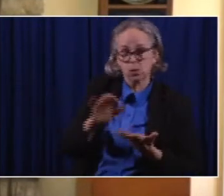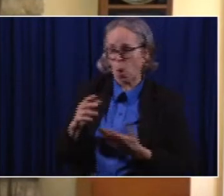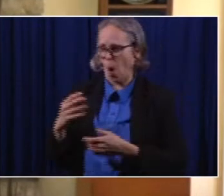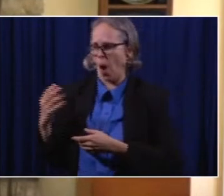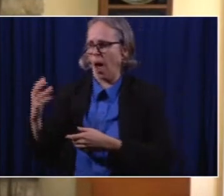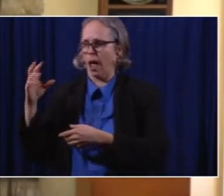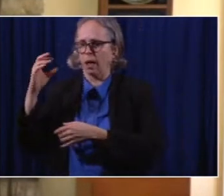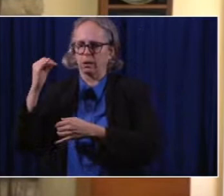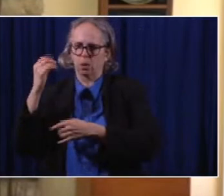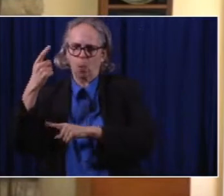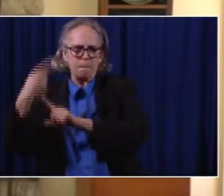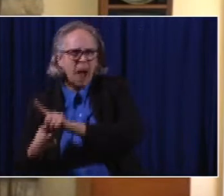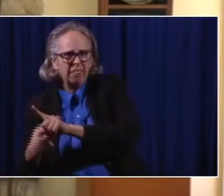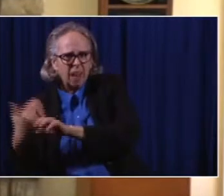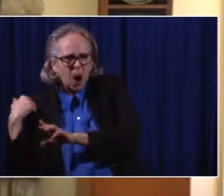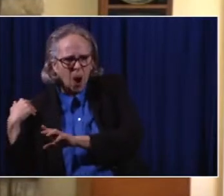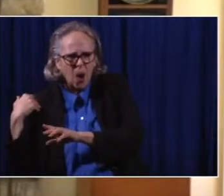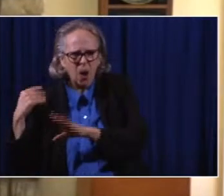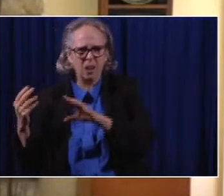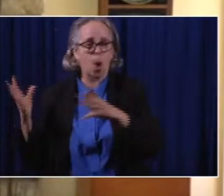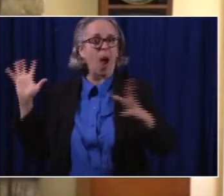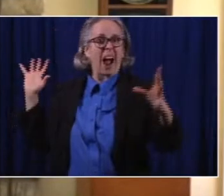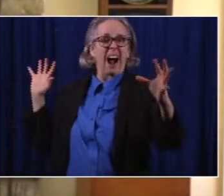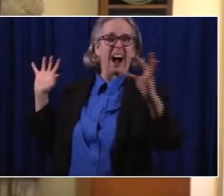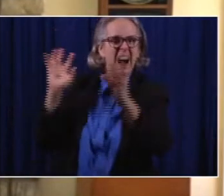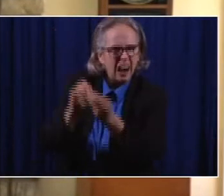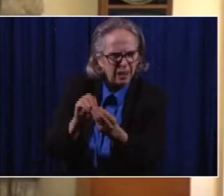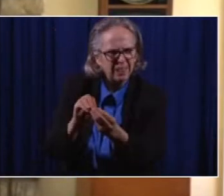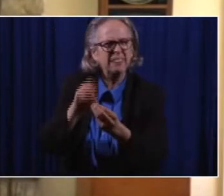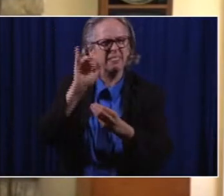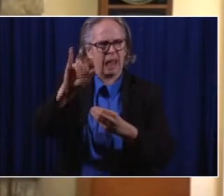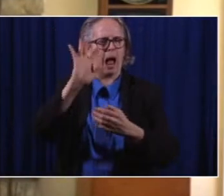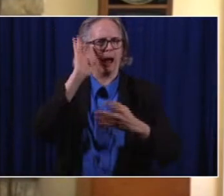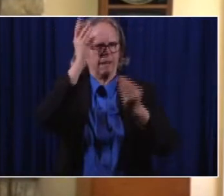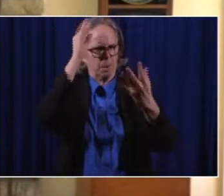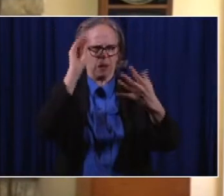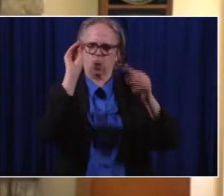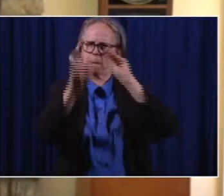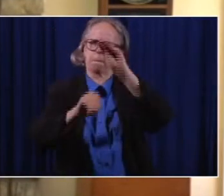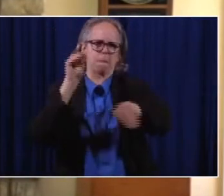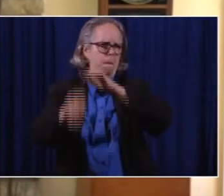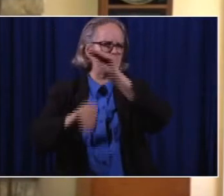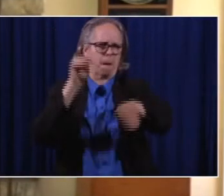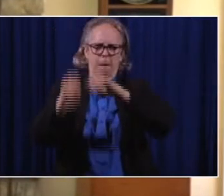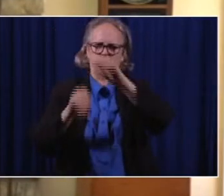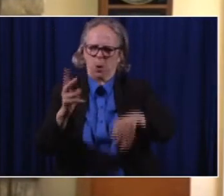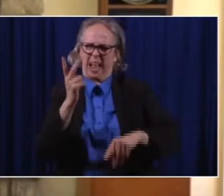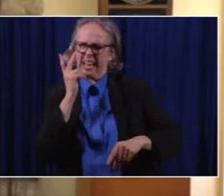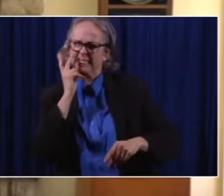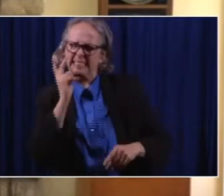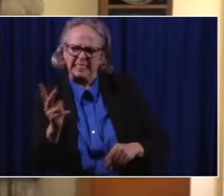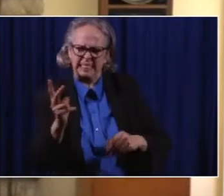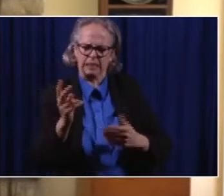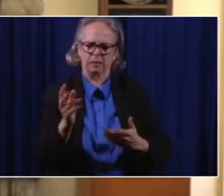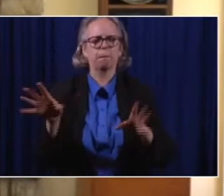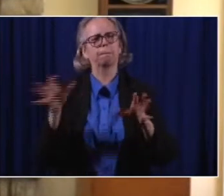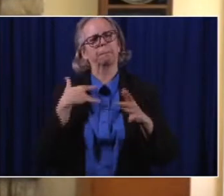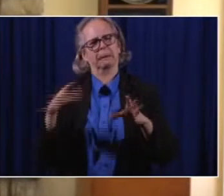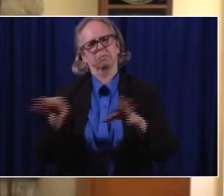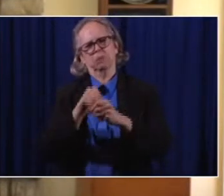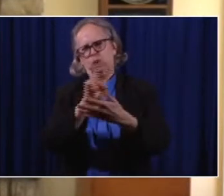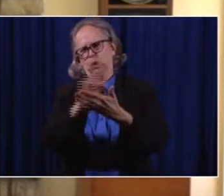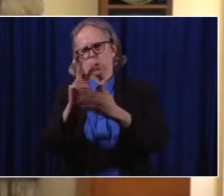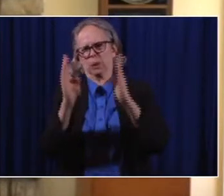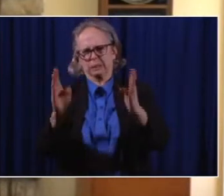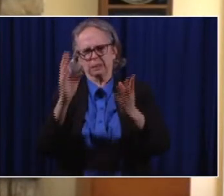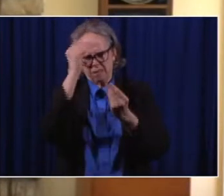go down and just drill. What I would suggest people do when you look at this, look at the 2 weeks, because that gives you what is the last